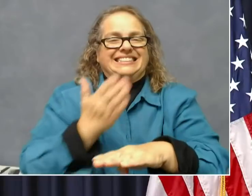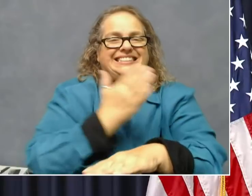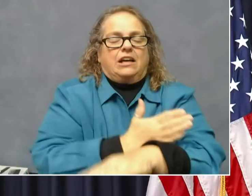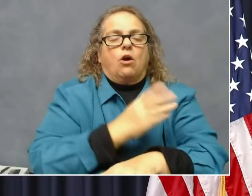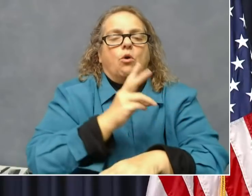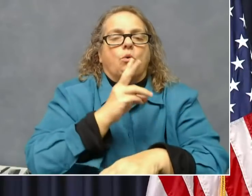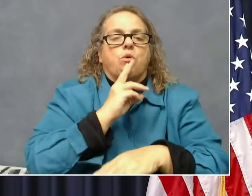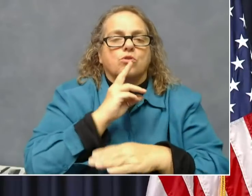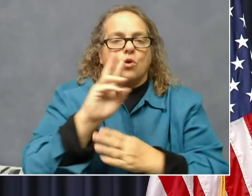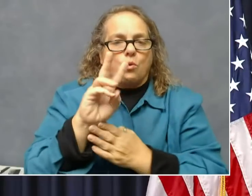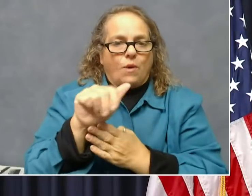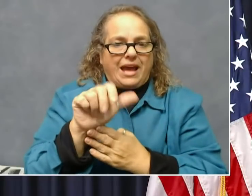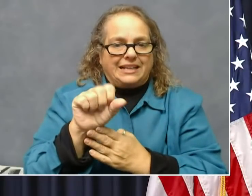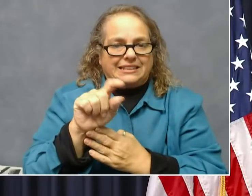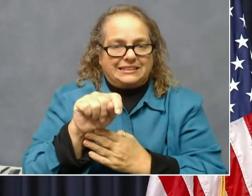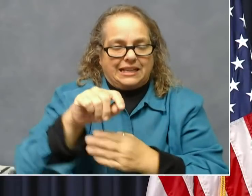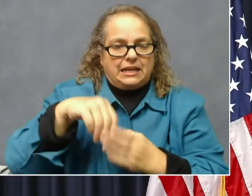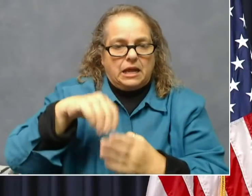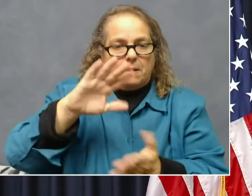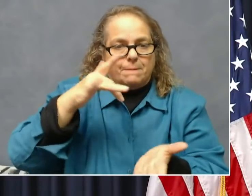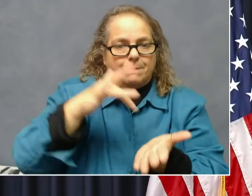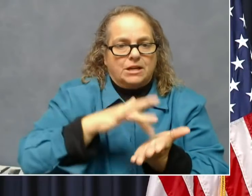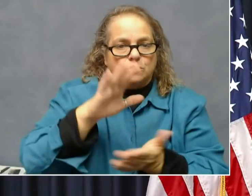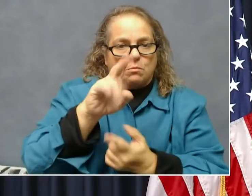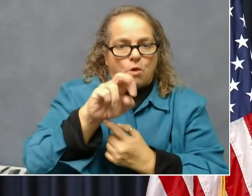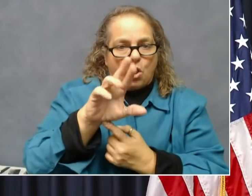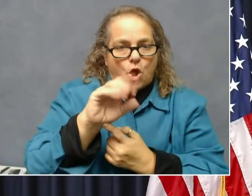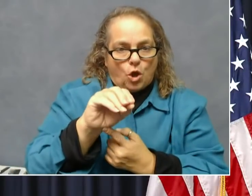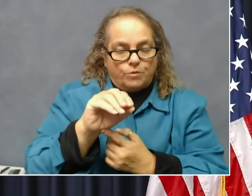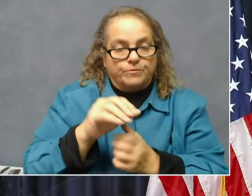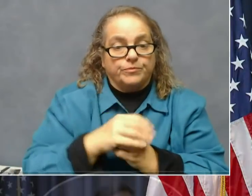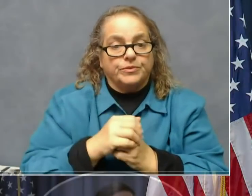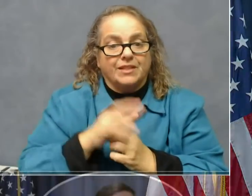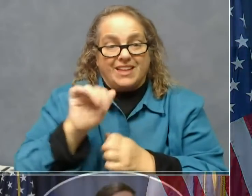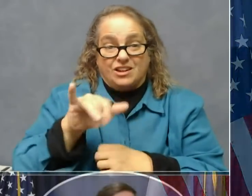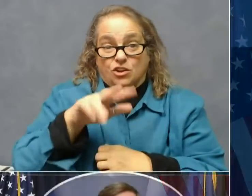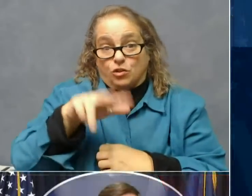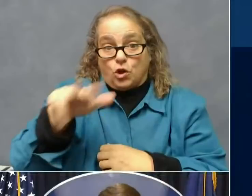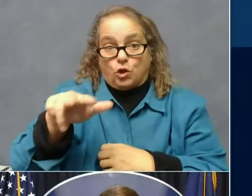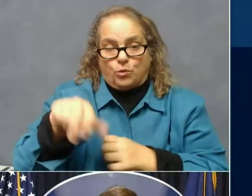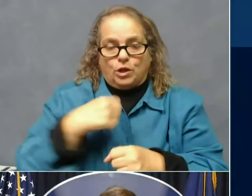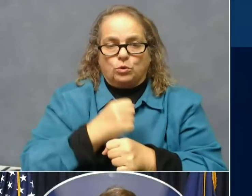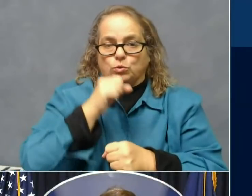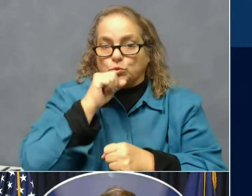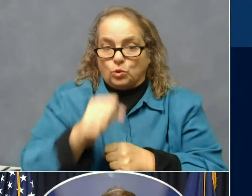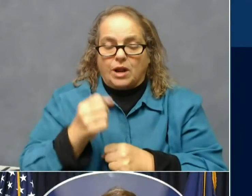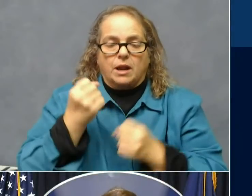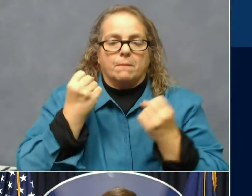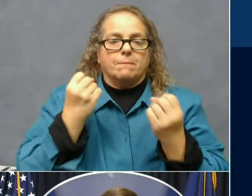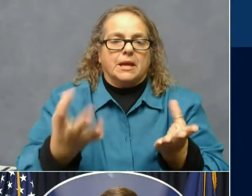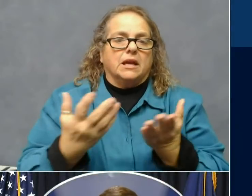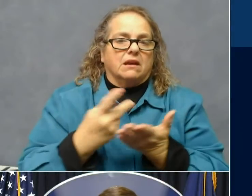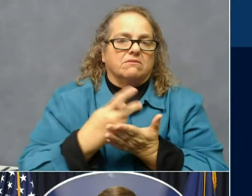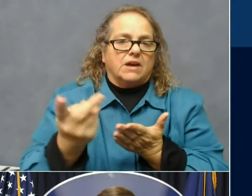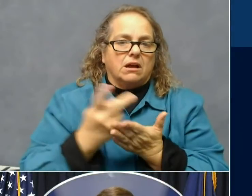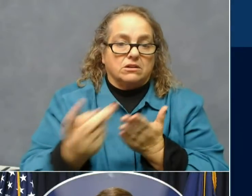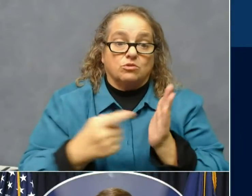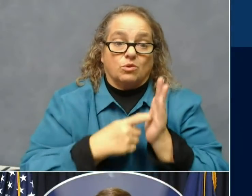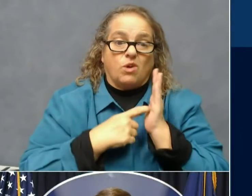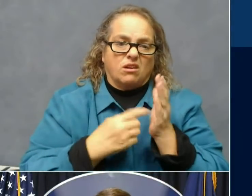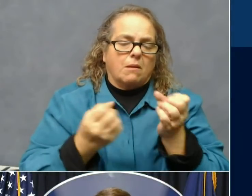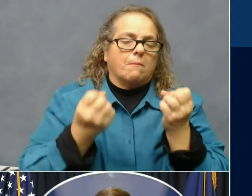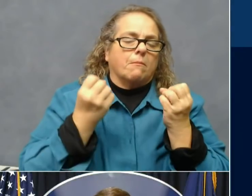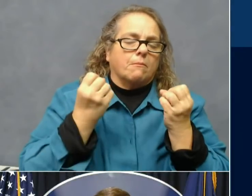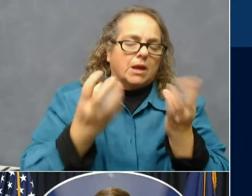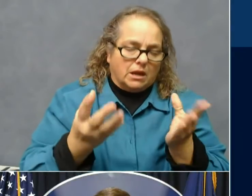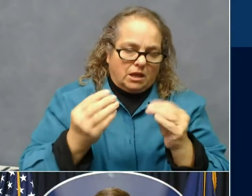This current system is 34 years old and frequently fails, requiring expensive repairs. Middlesboro will use the